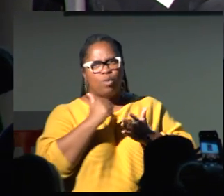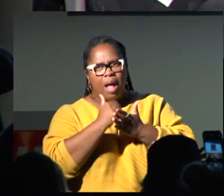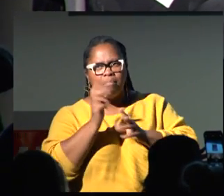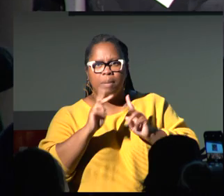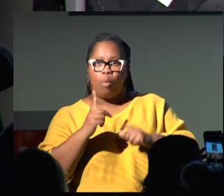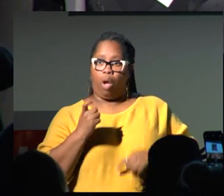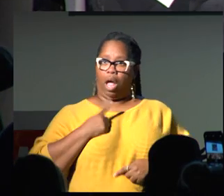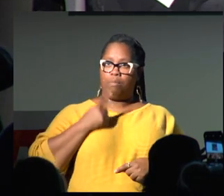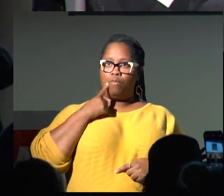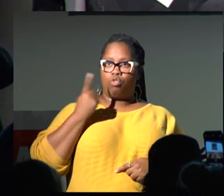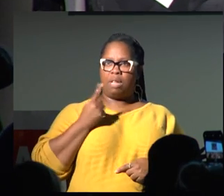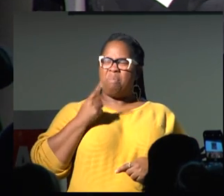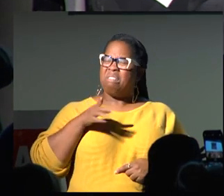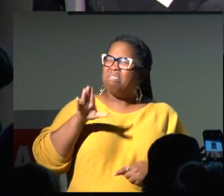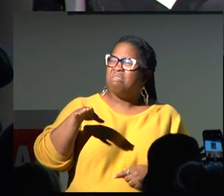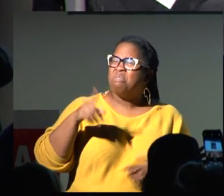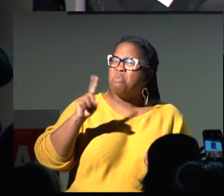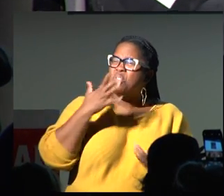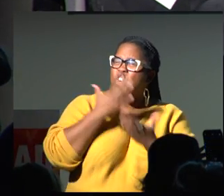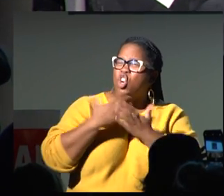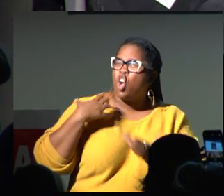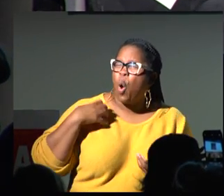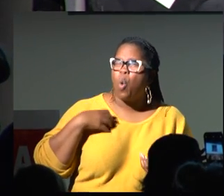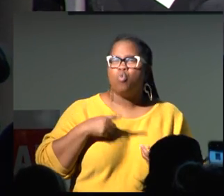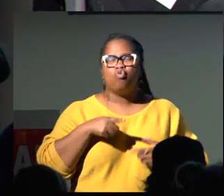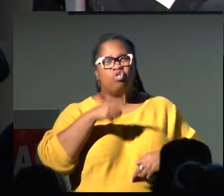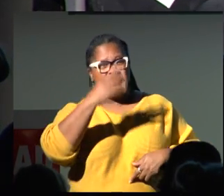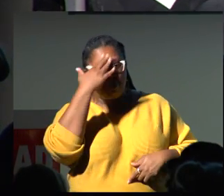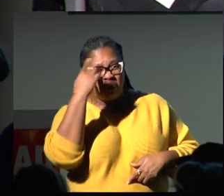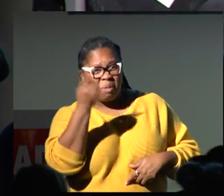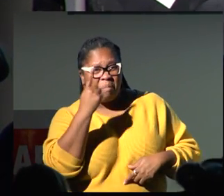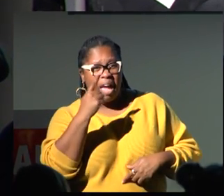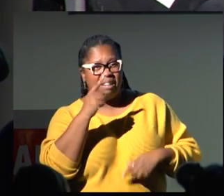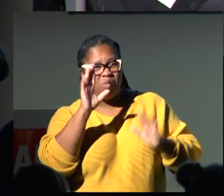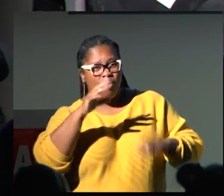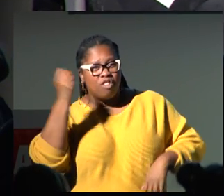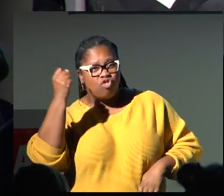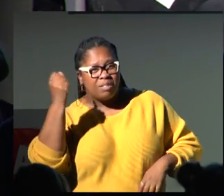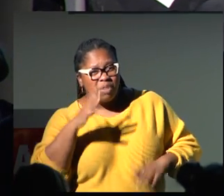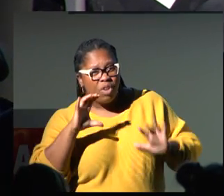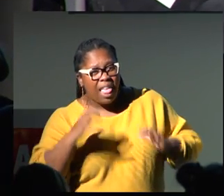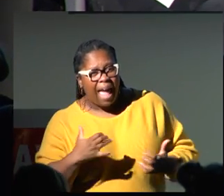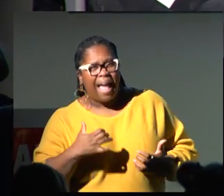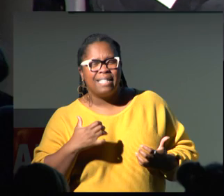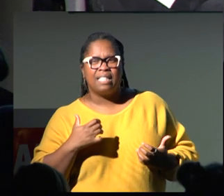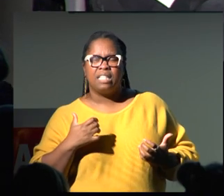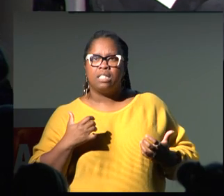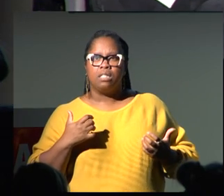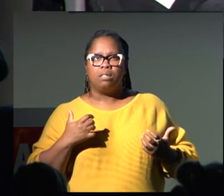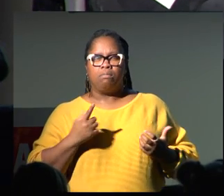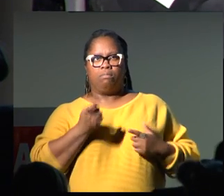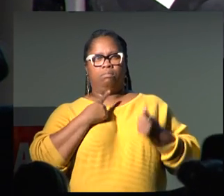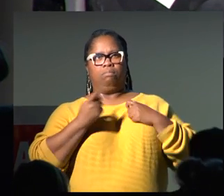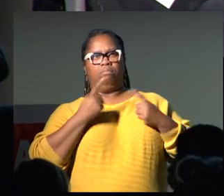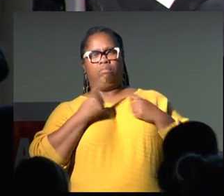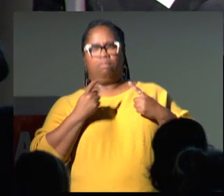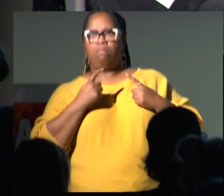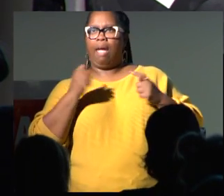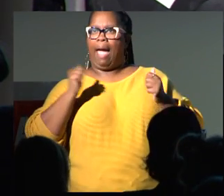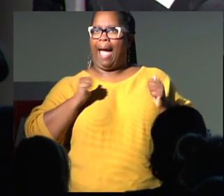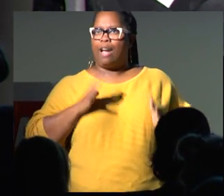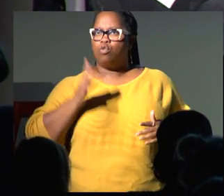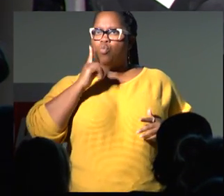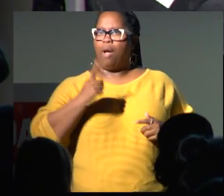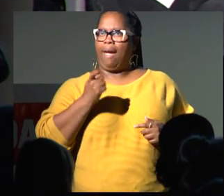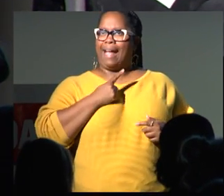for something, oh, do you know a good coach? Or do you know somebody who does great Shakespeare classes? Actors have often asked me to coach a